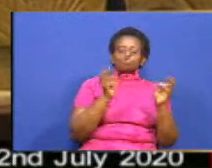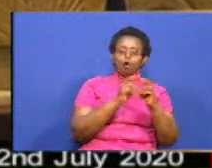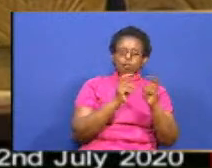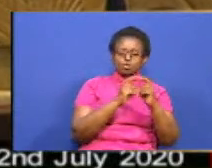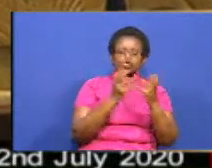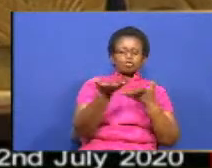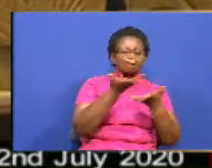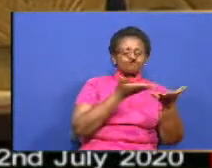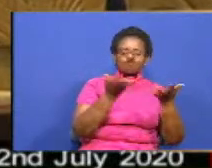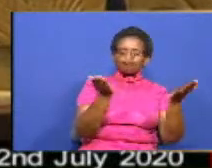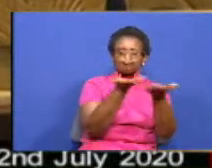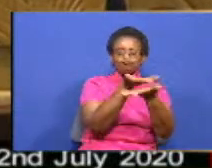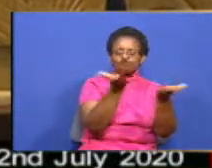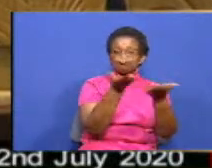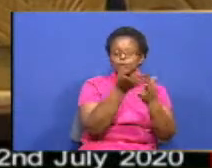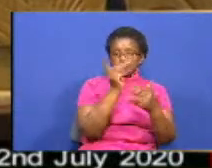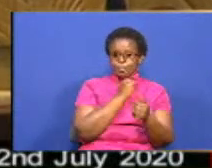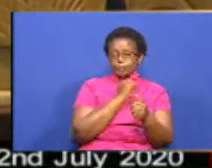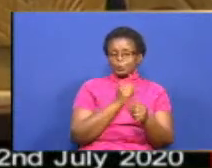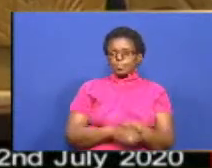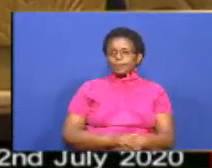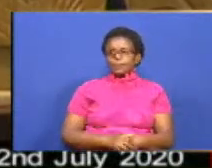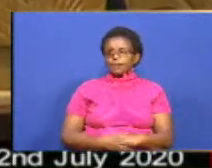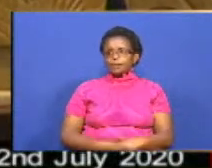consultations. Maybe the Honorable